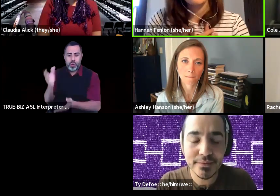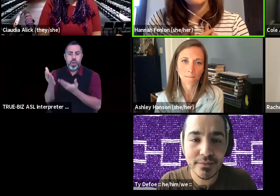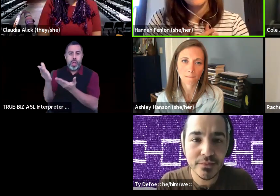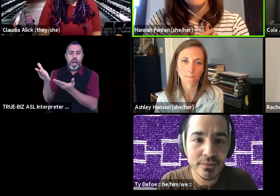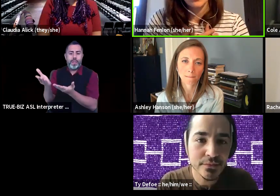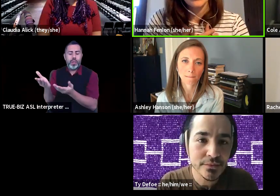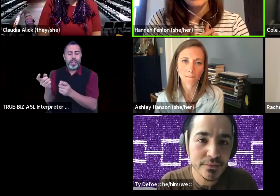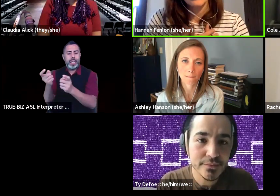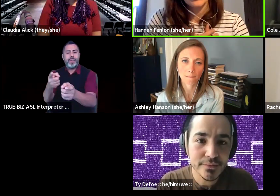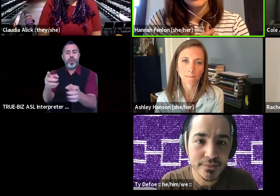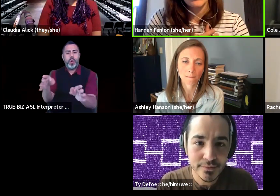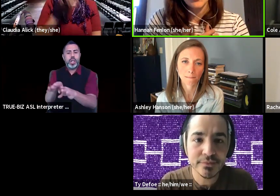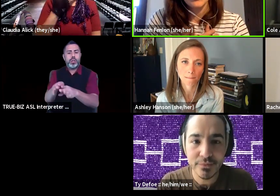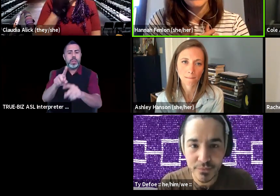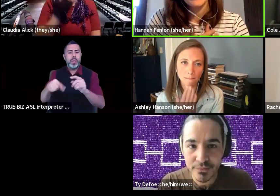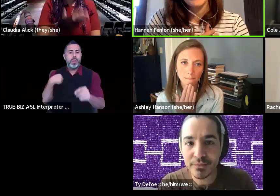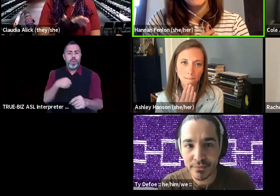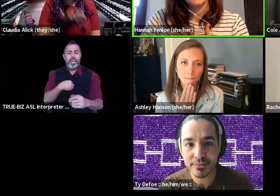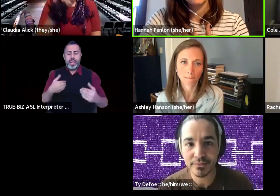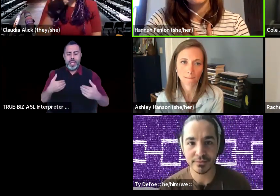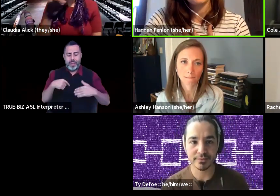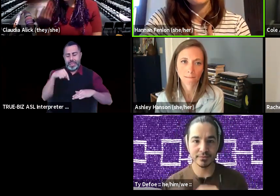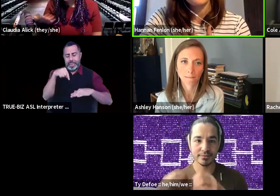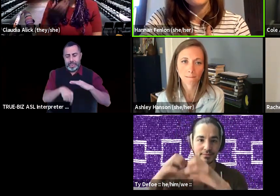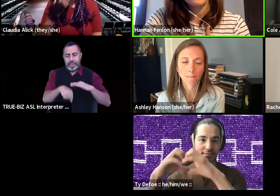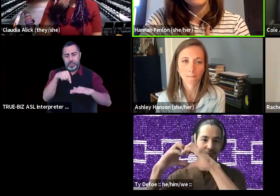our deepest gratitude to you. Thank you.